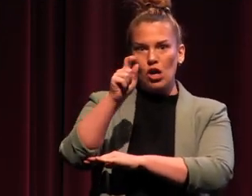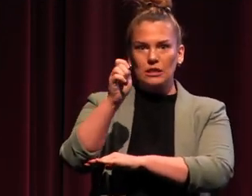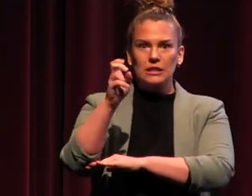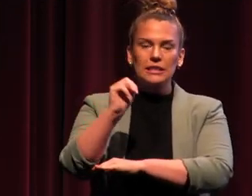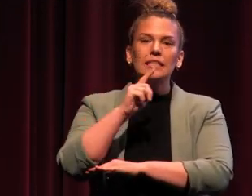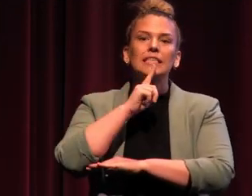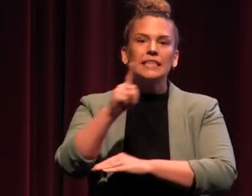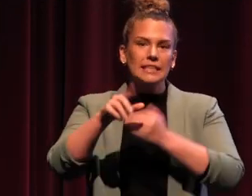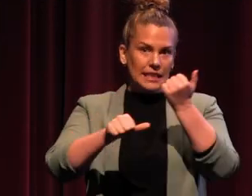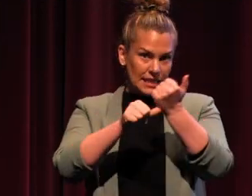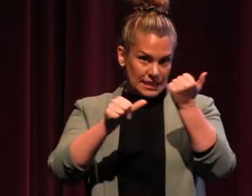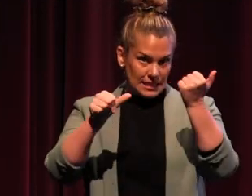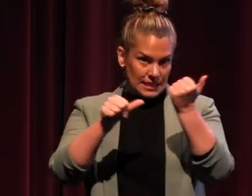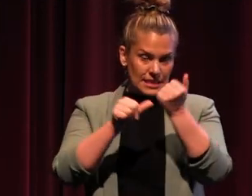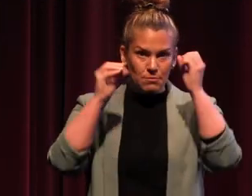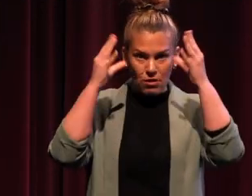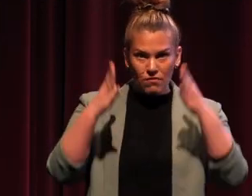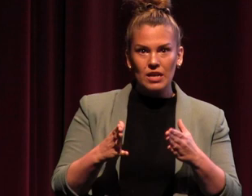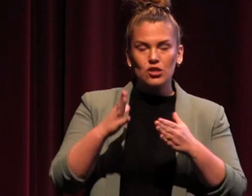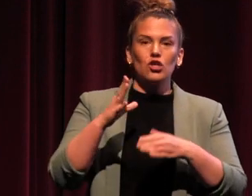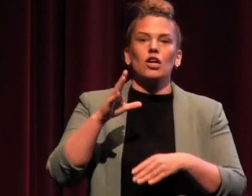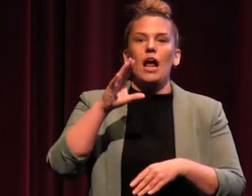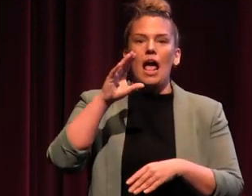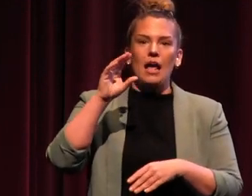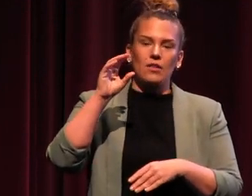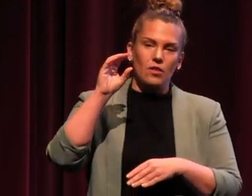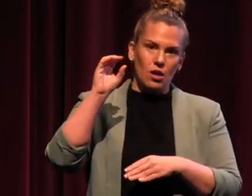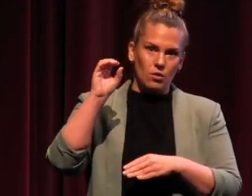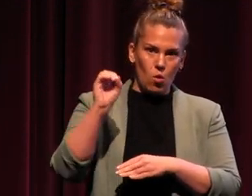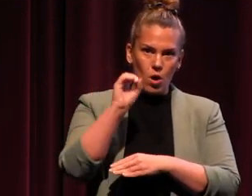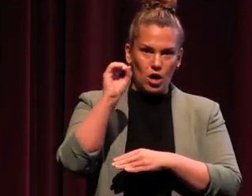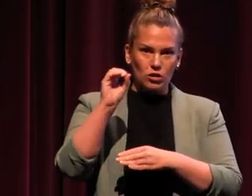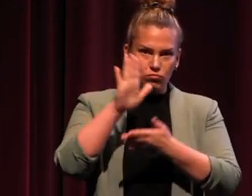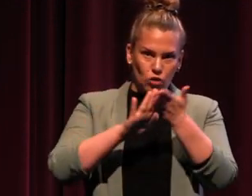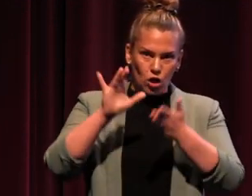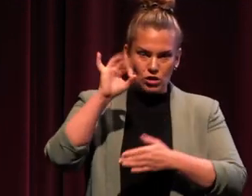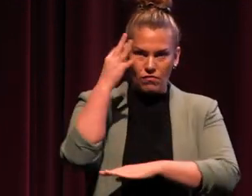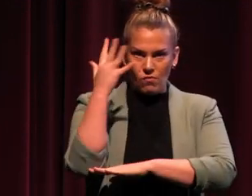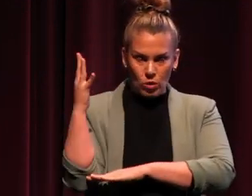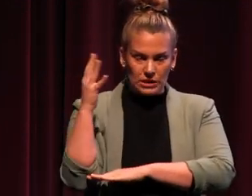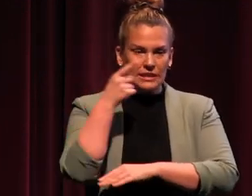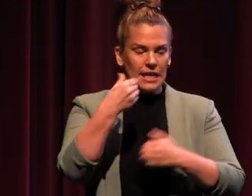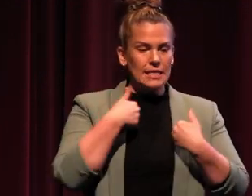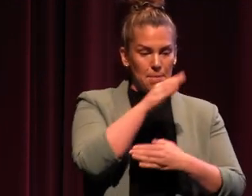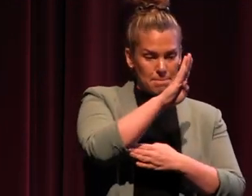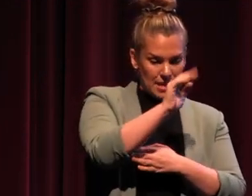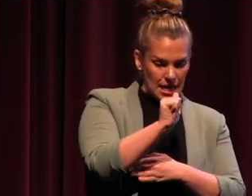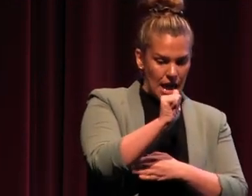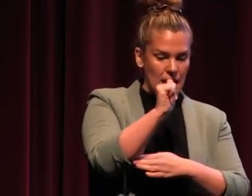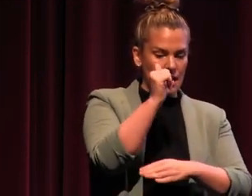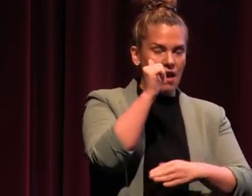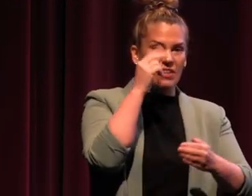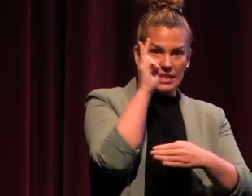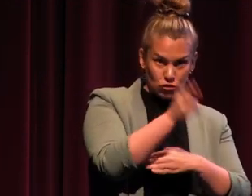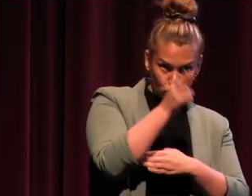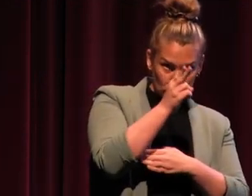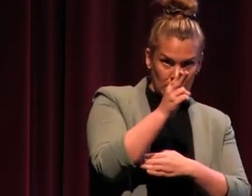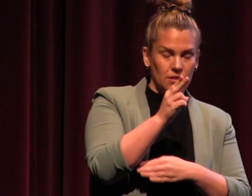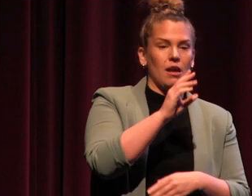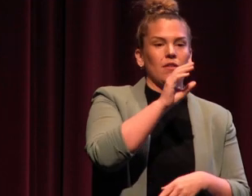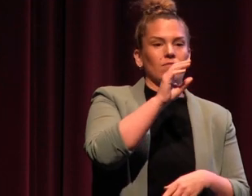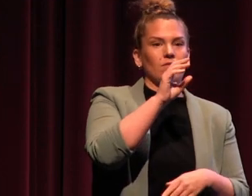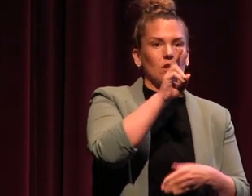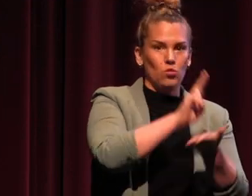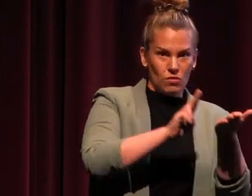at OSU College of Forestry. He holds a bachelor's degree in history from the University of Oregon and a master's